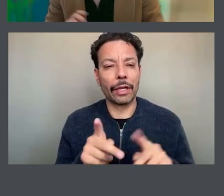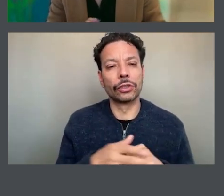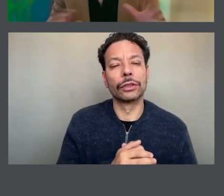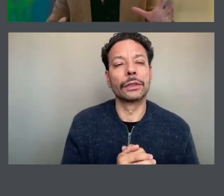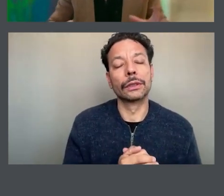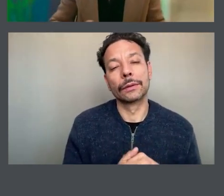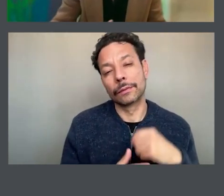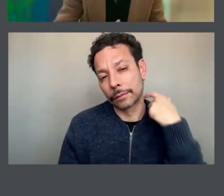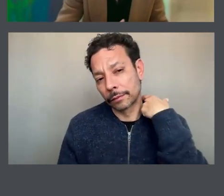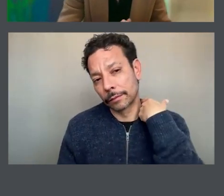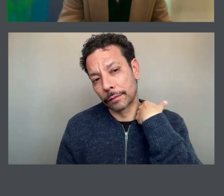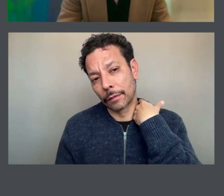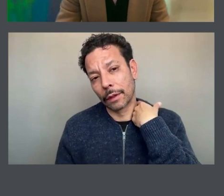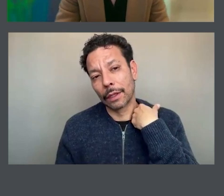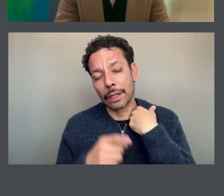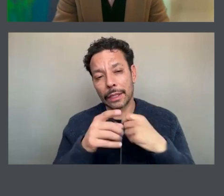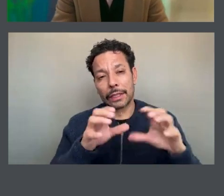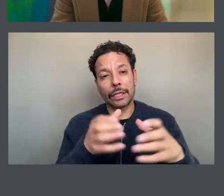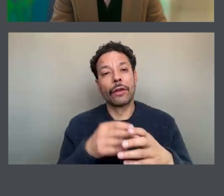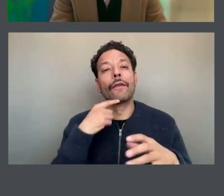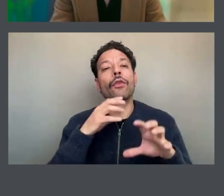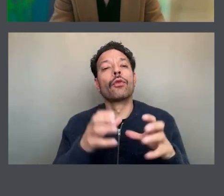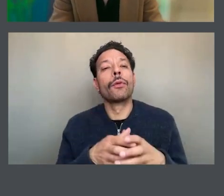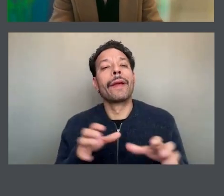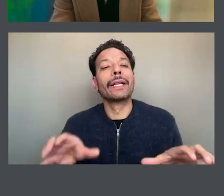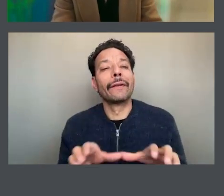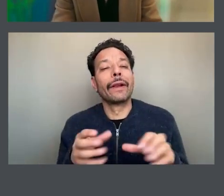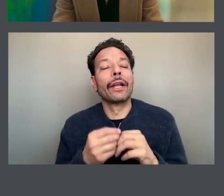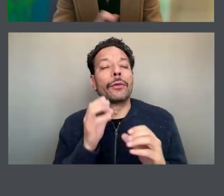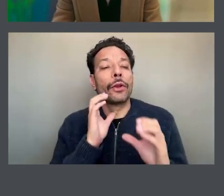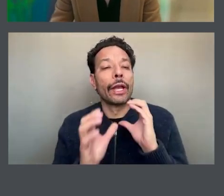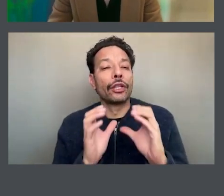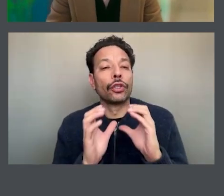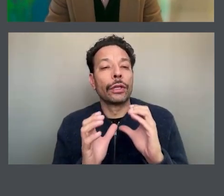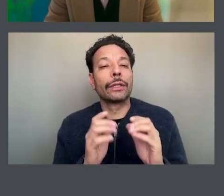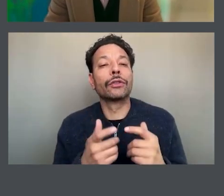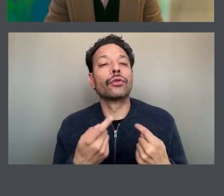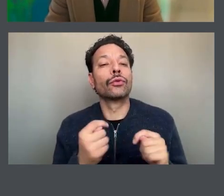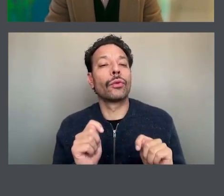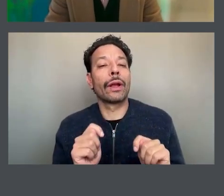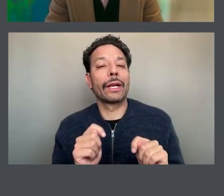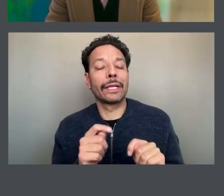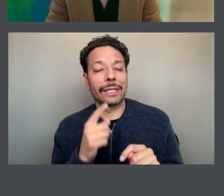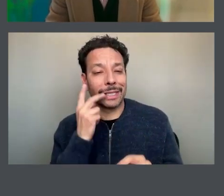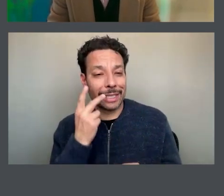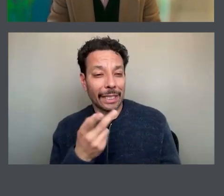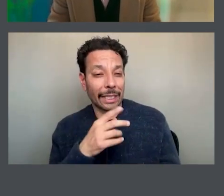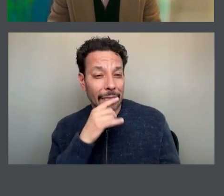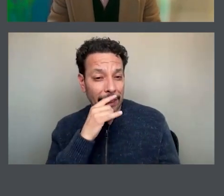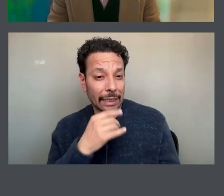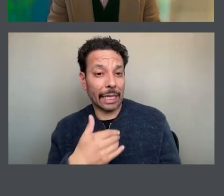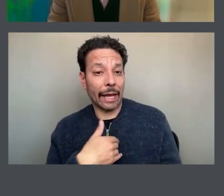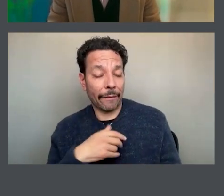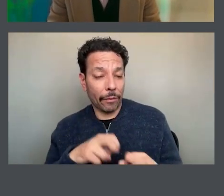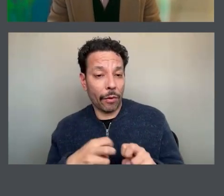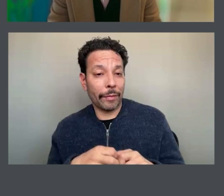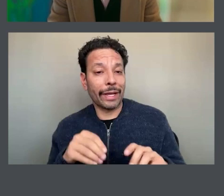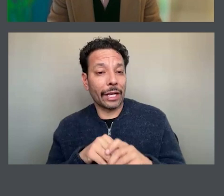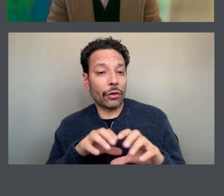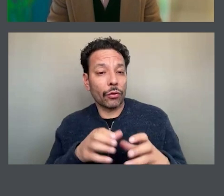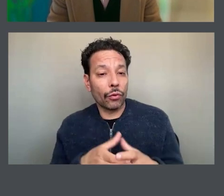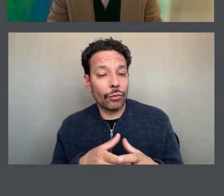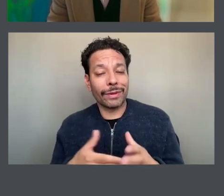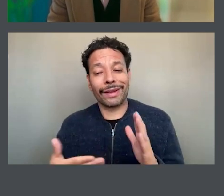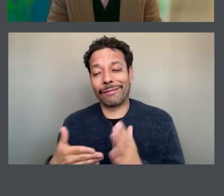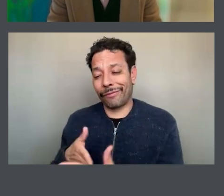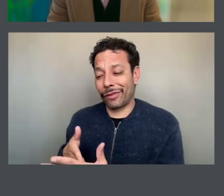This section pertains to group activity and communication. It's trying to determine whether kids are having problems in groups